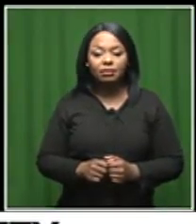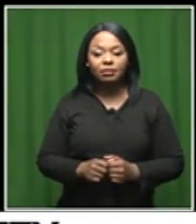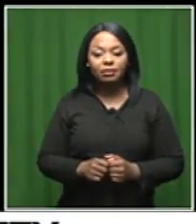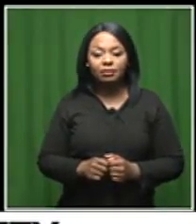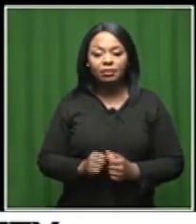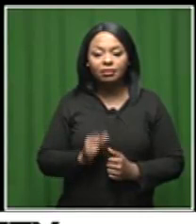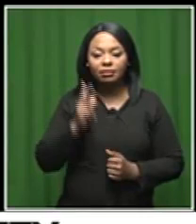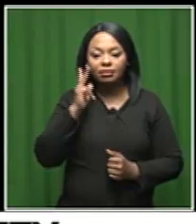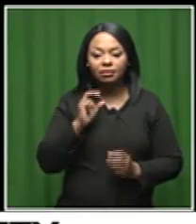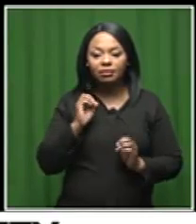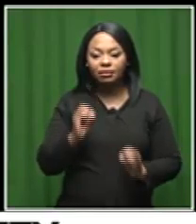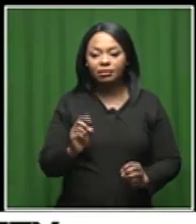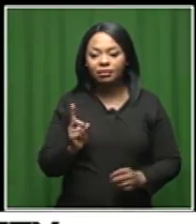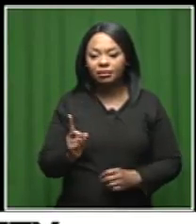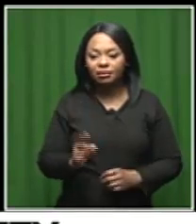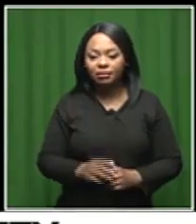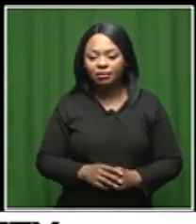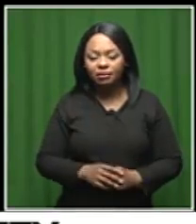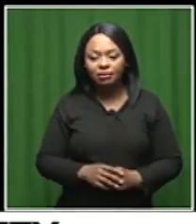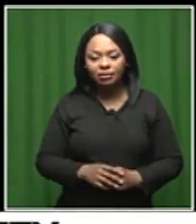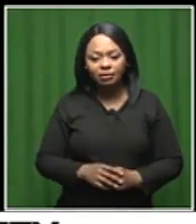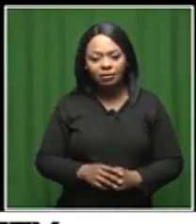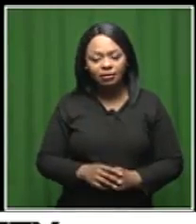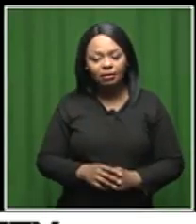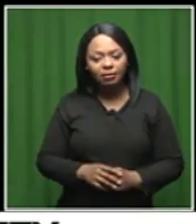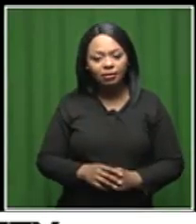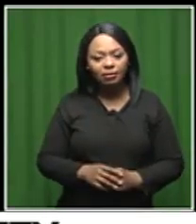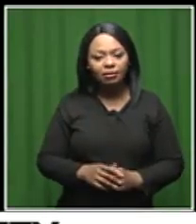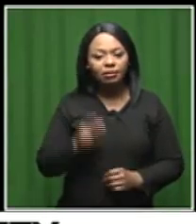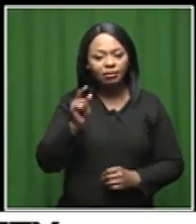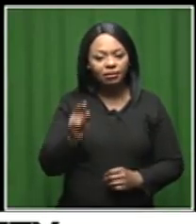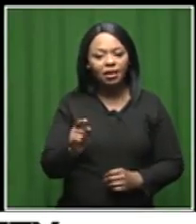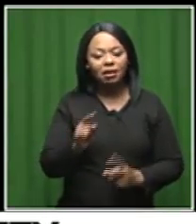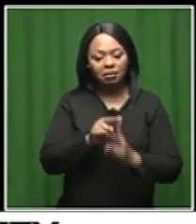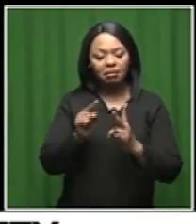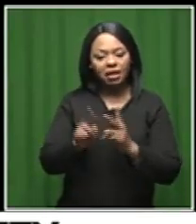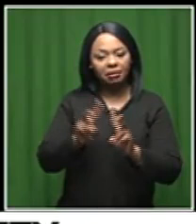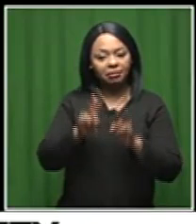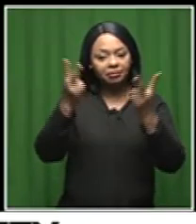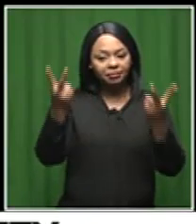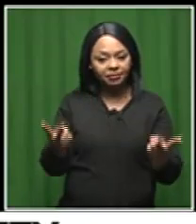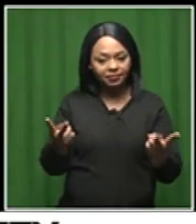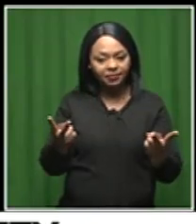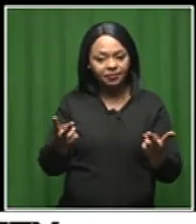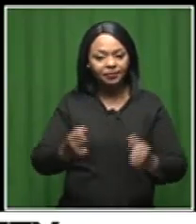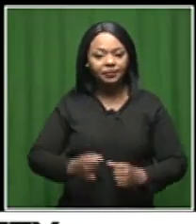cancers are present differently. So lymphomas may present with enlarged